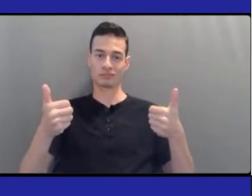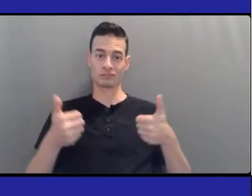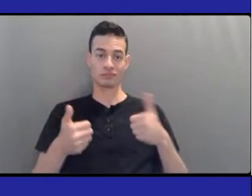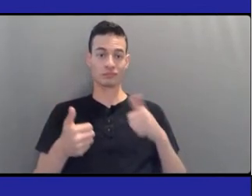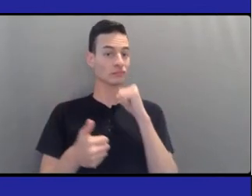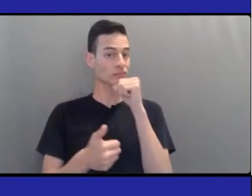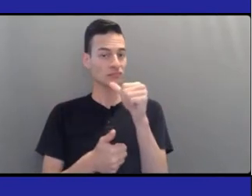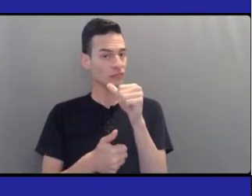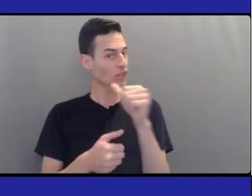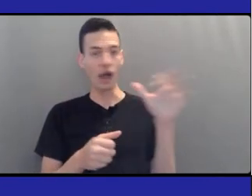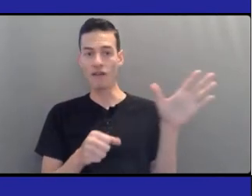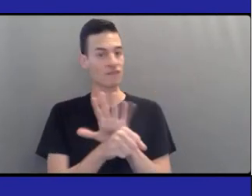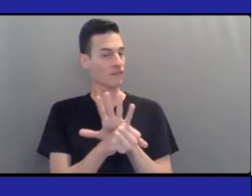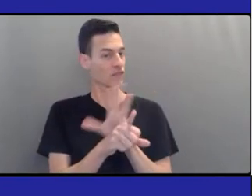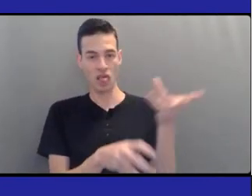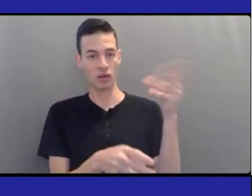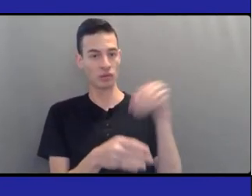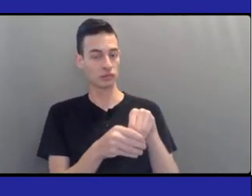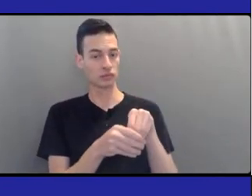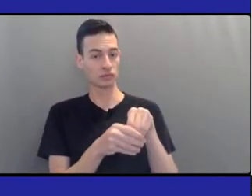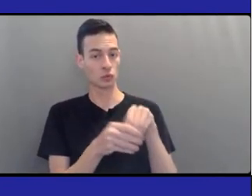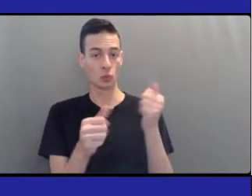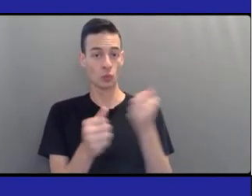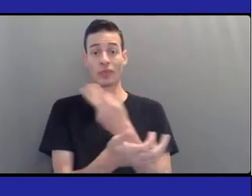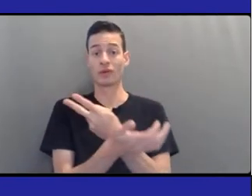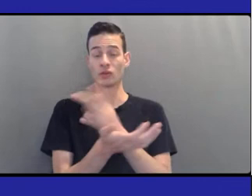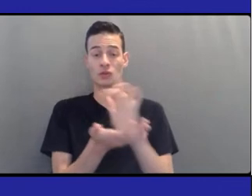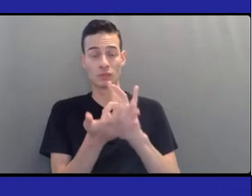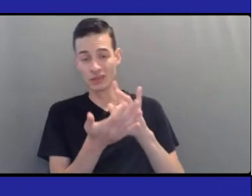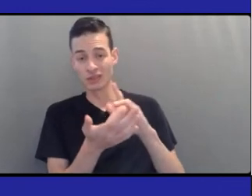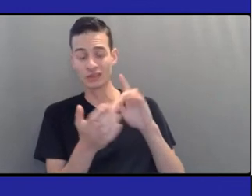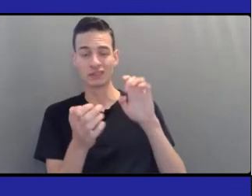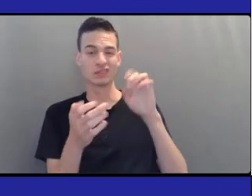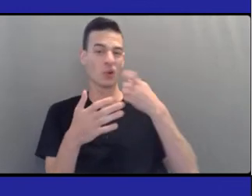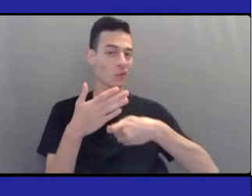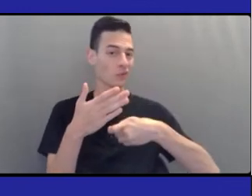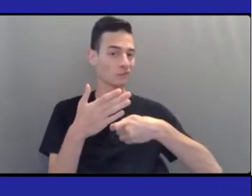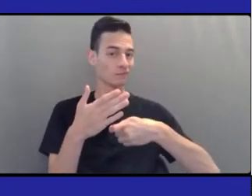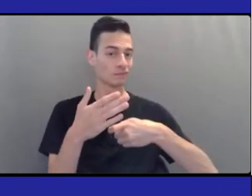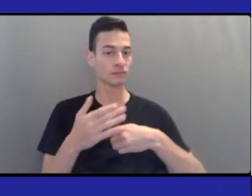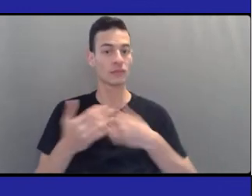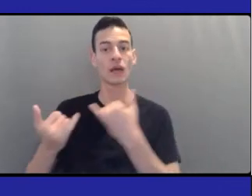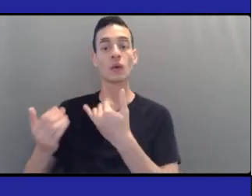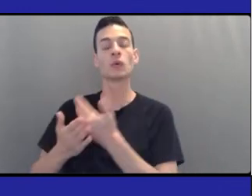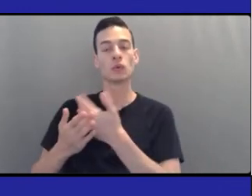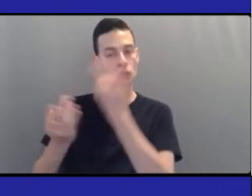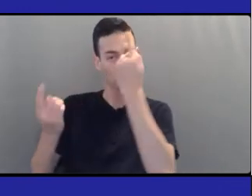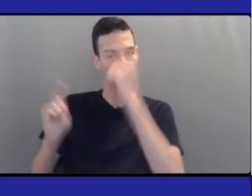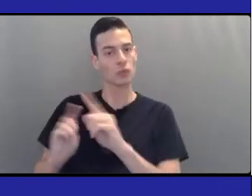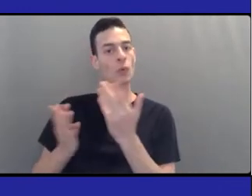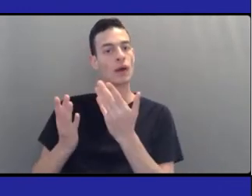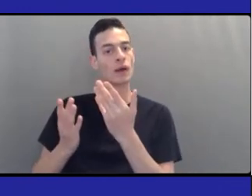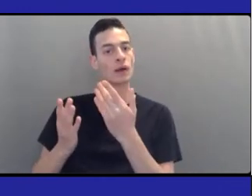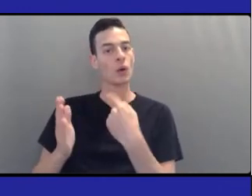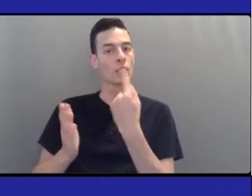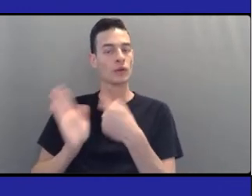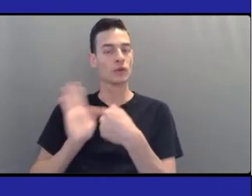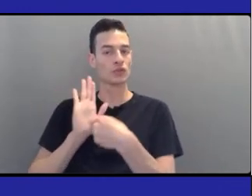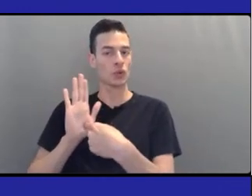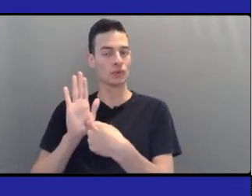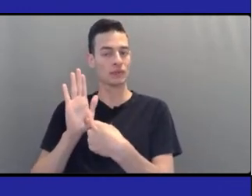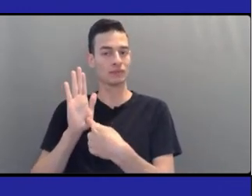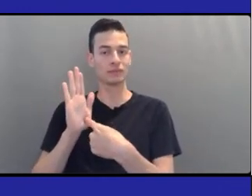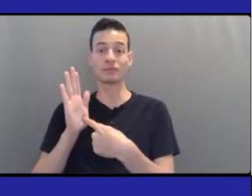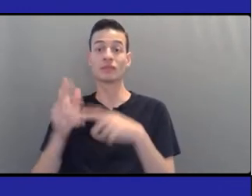included graduate medical education expenses and this new agreement that only includes the expenses of the physician and provider